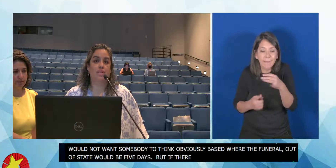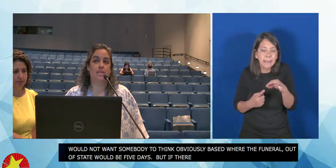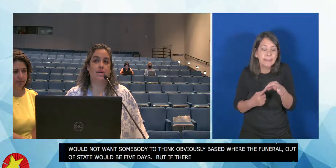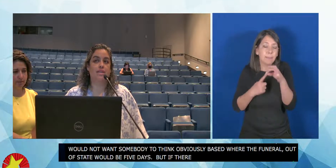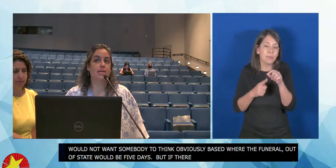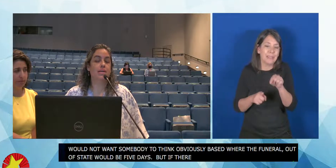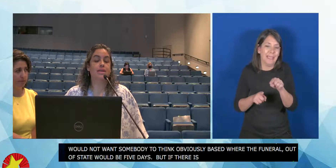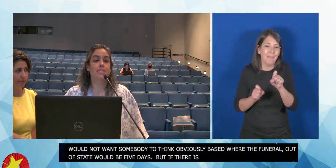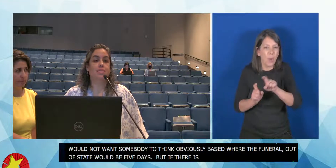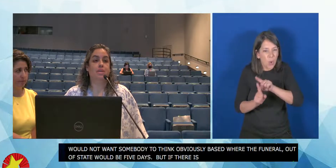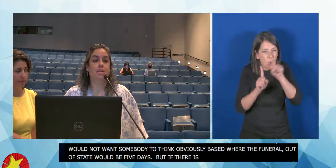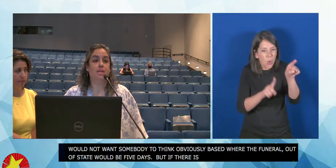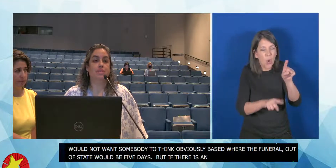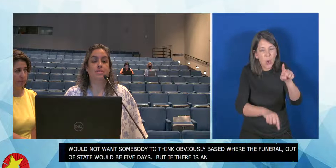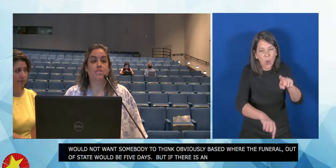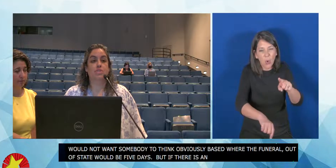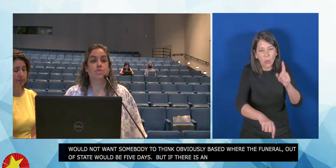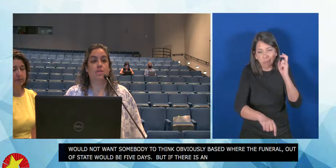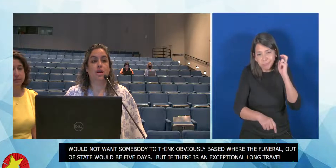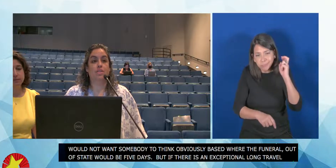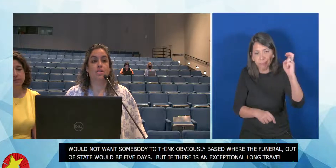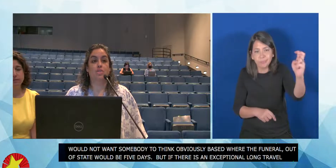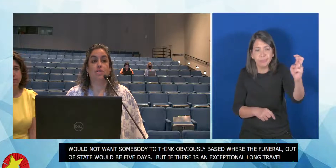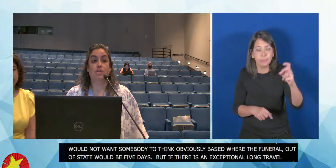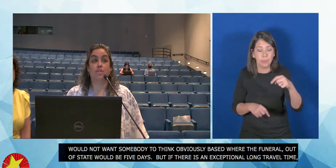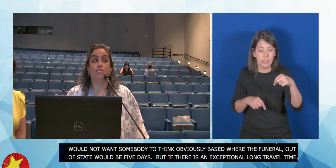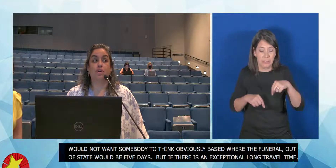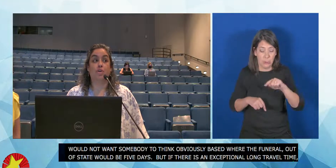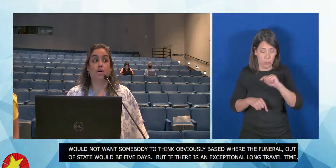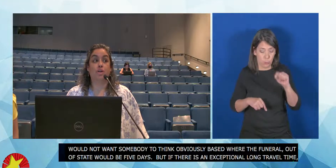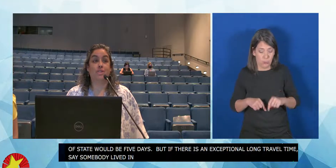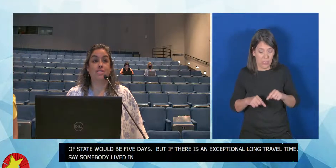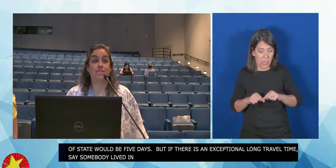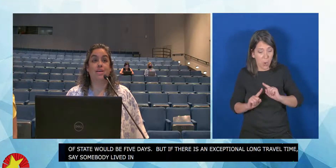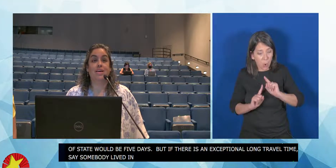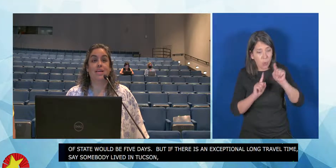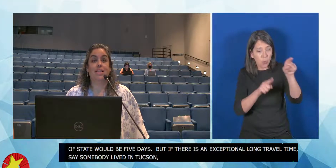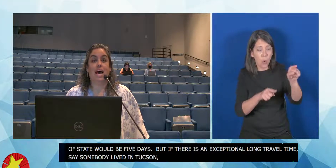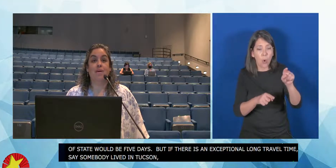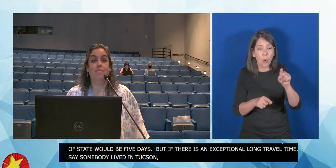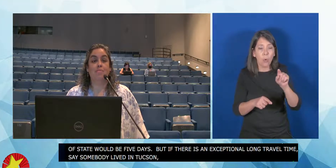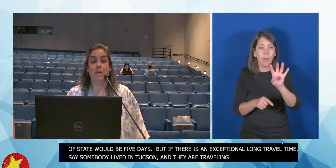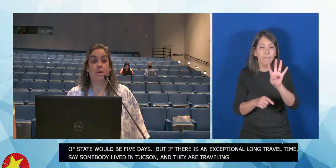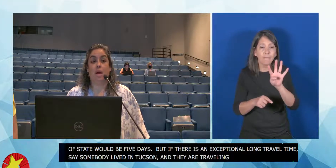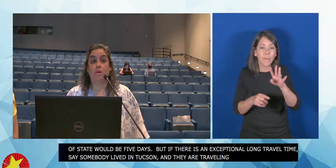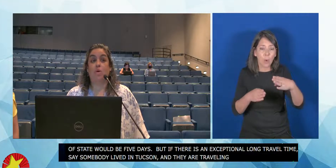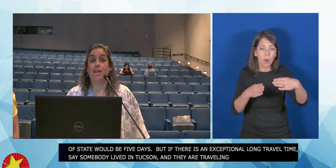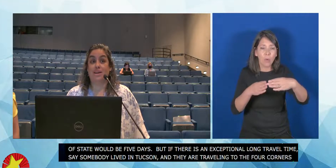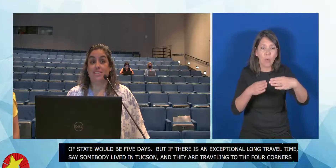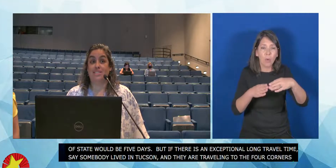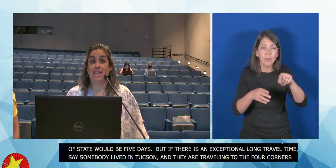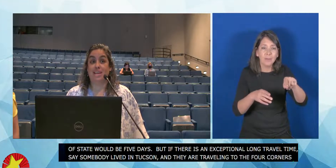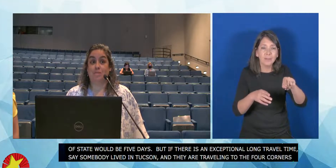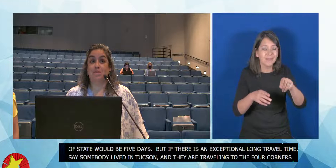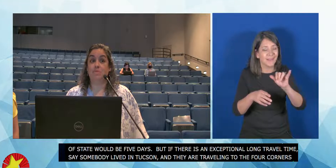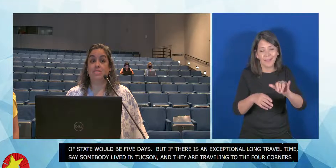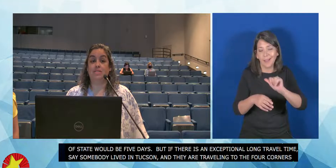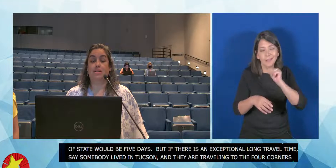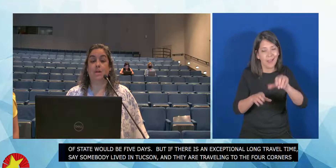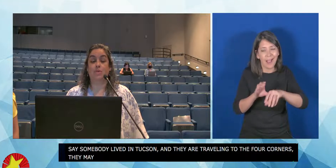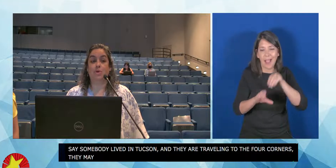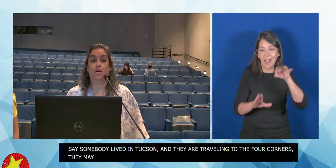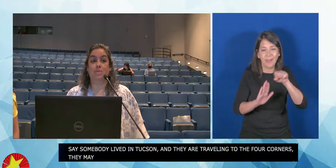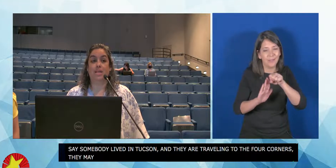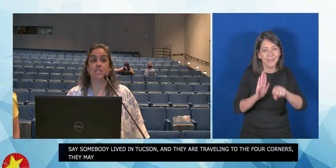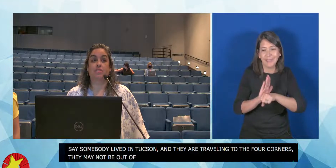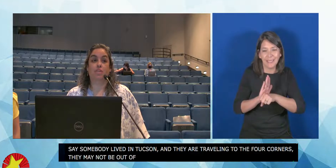time, let's say somebody lives in Tucson and they're traveling to the Four Corners, that they may not be going out of state. It may be still